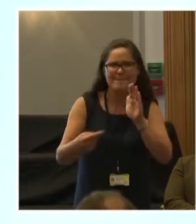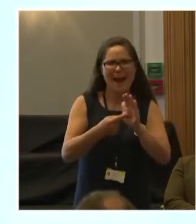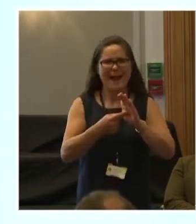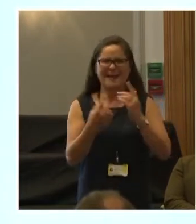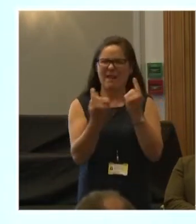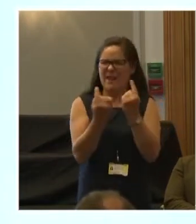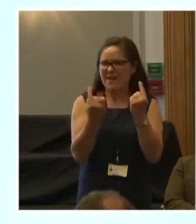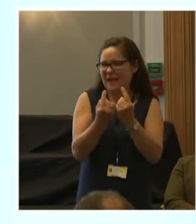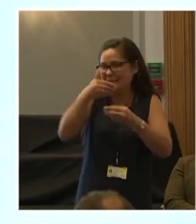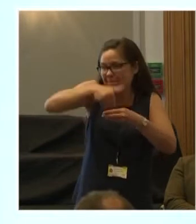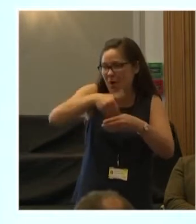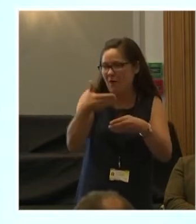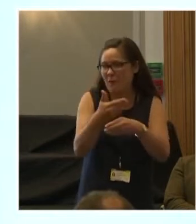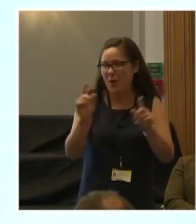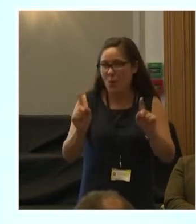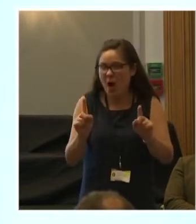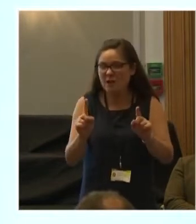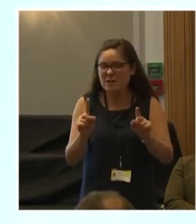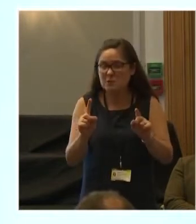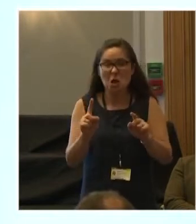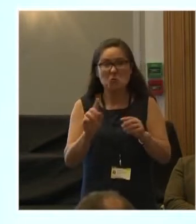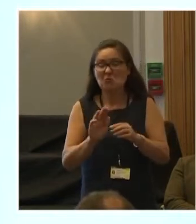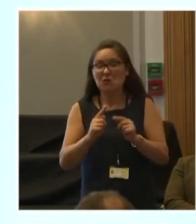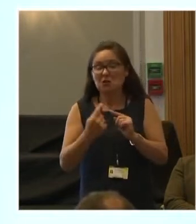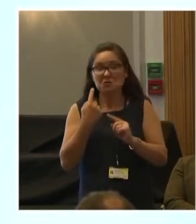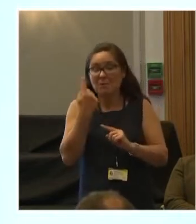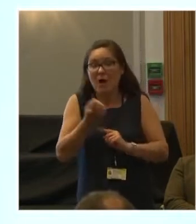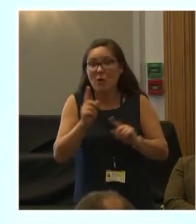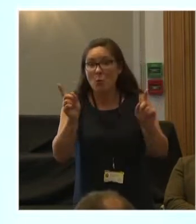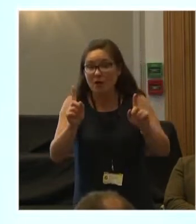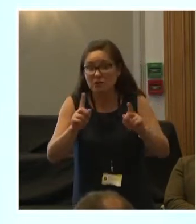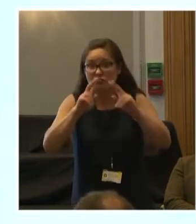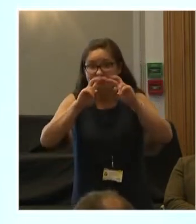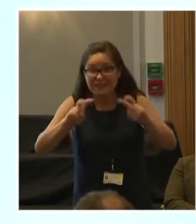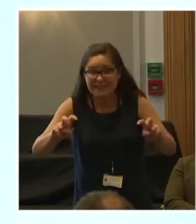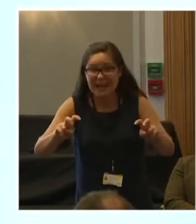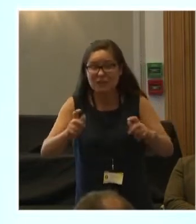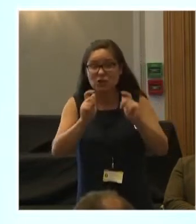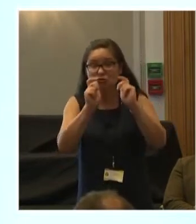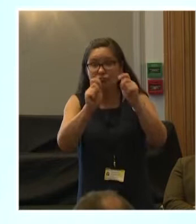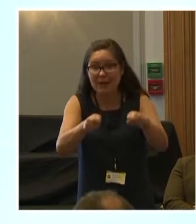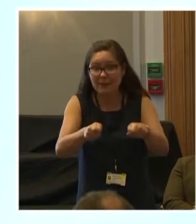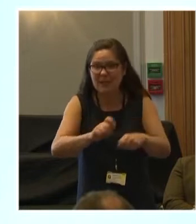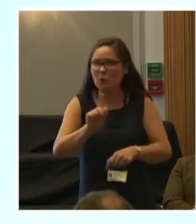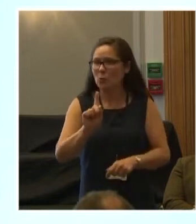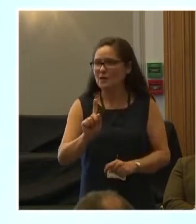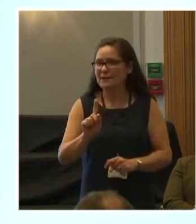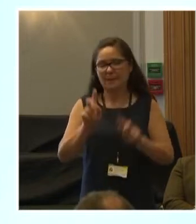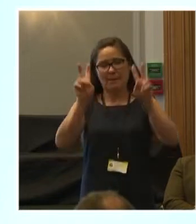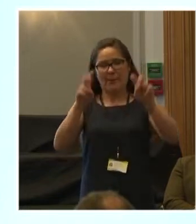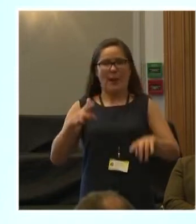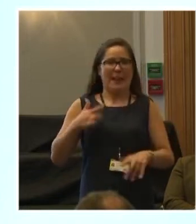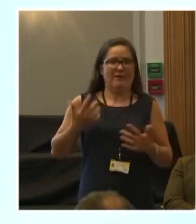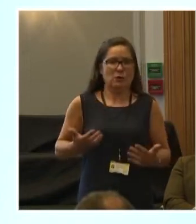tomorrow, the search and delivery for treatments, and living for today, the provision of support and